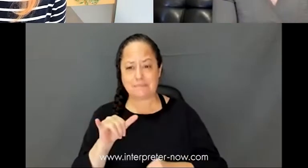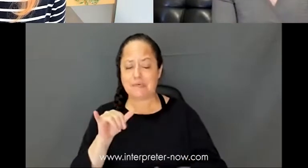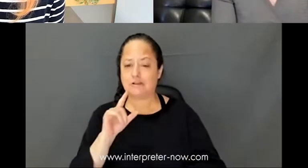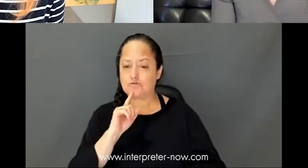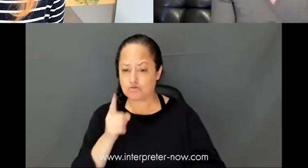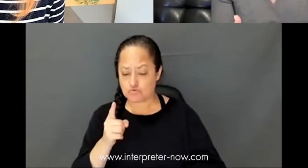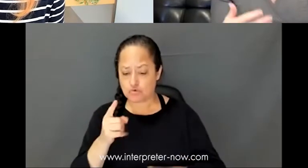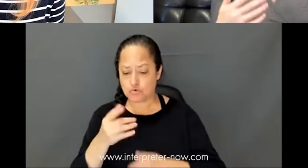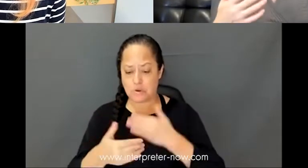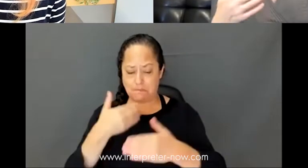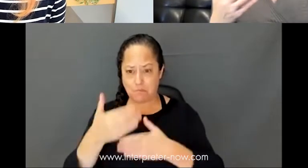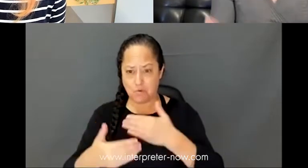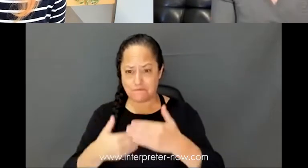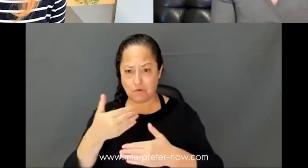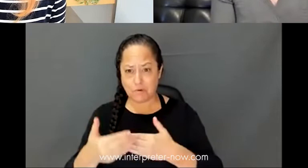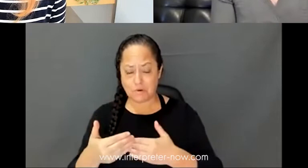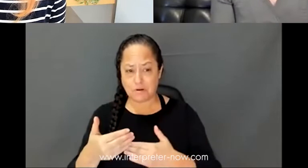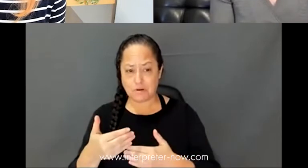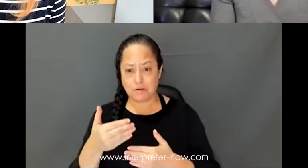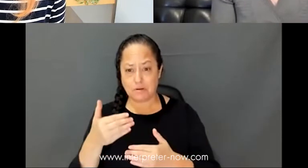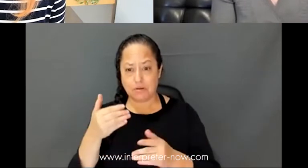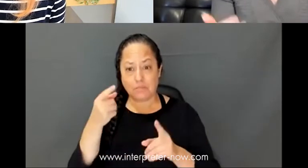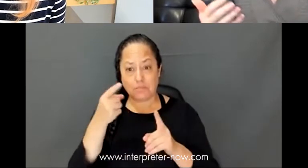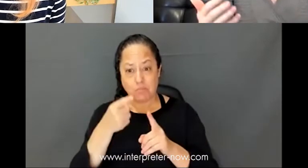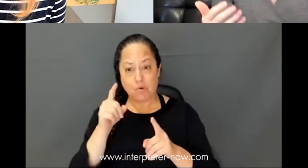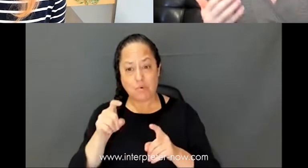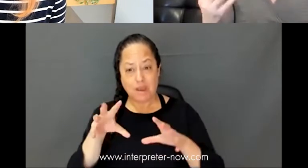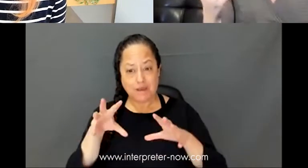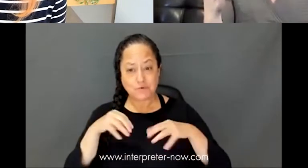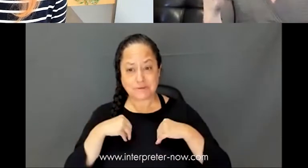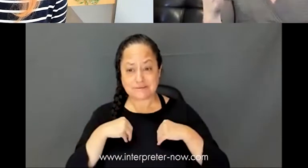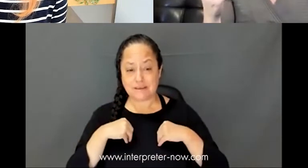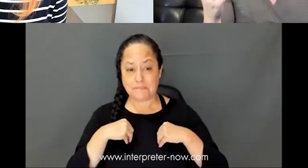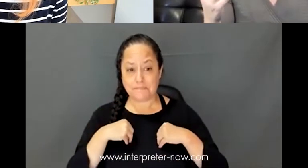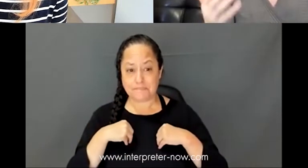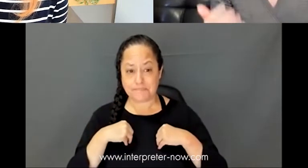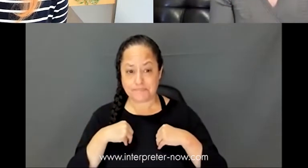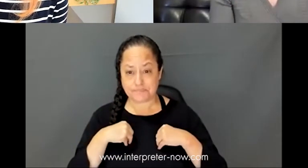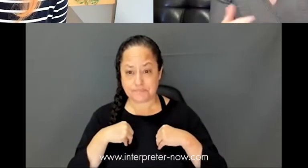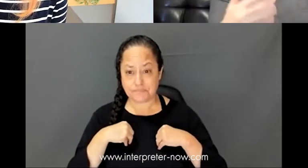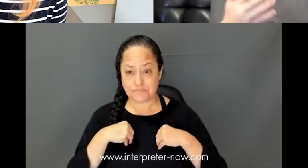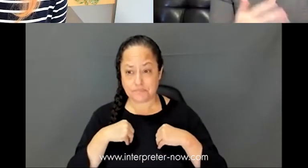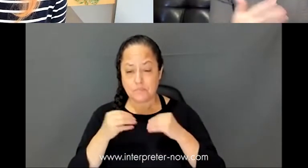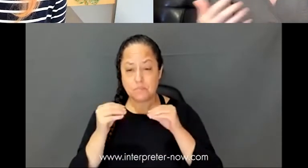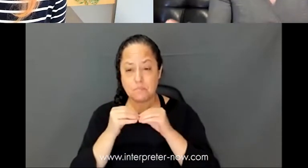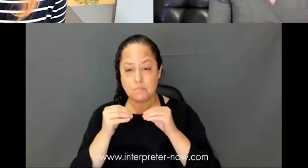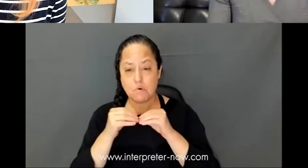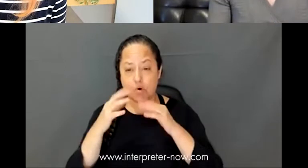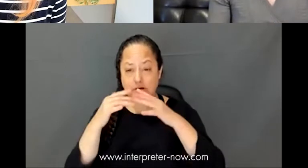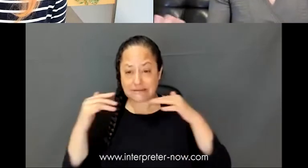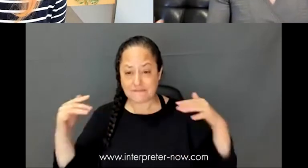move forward. At which point we need to accept that a more